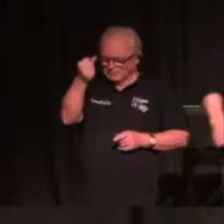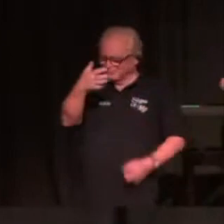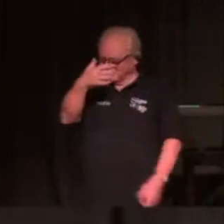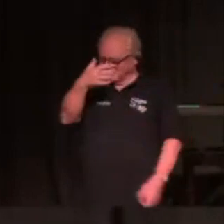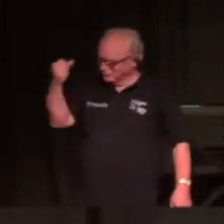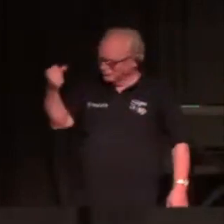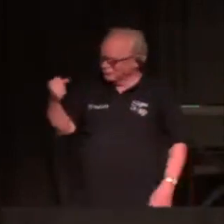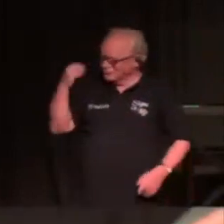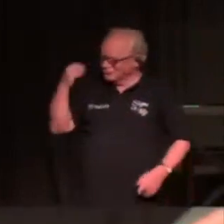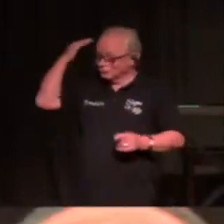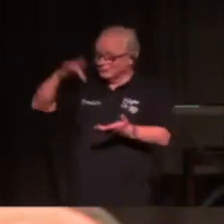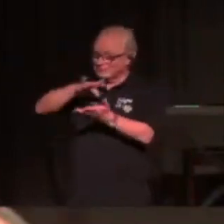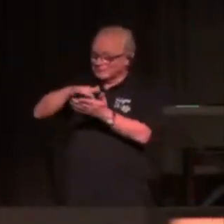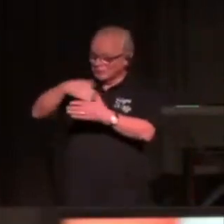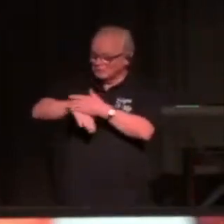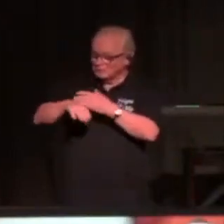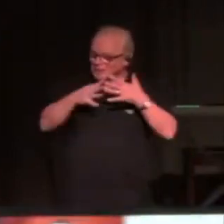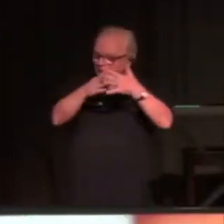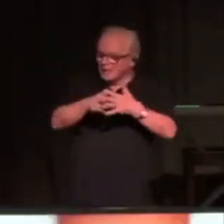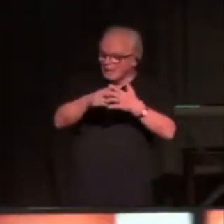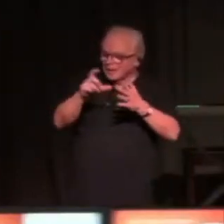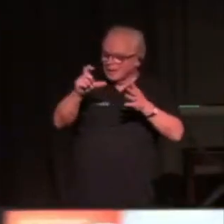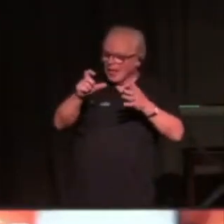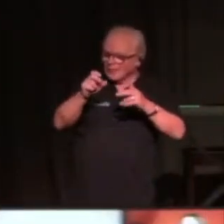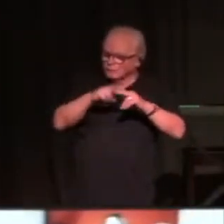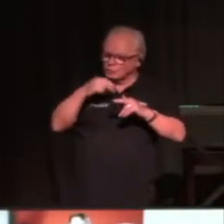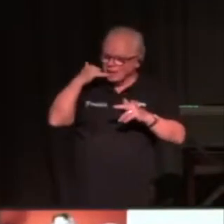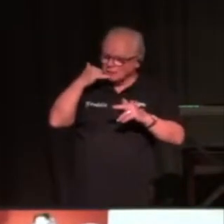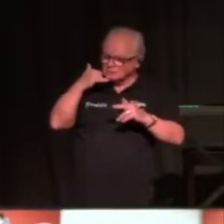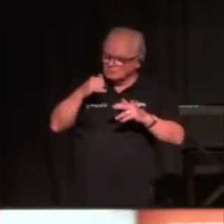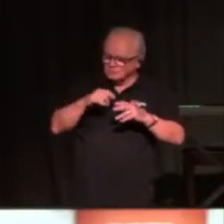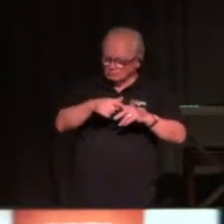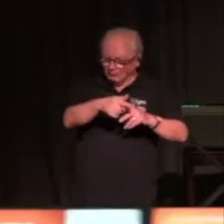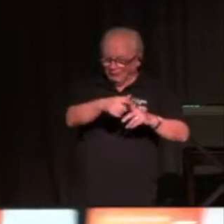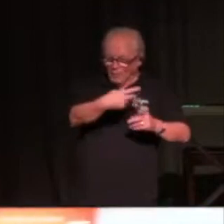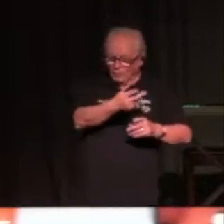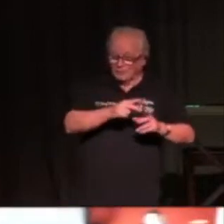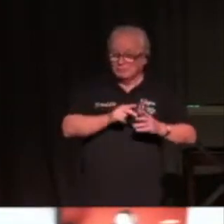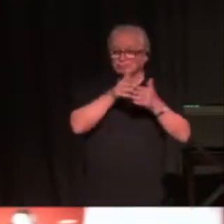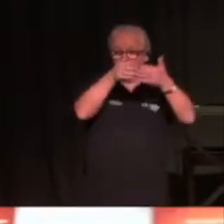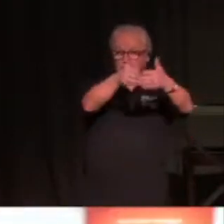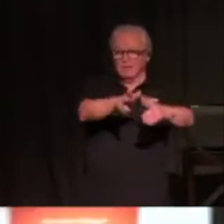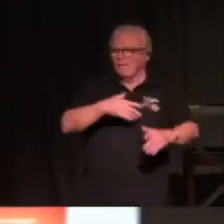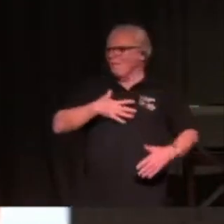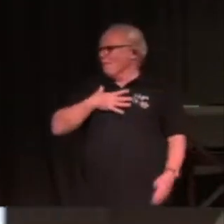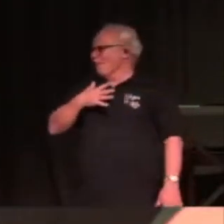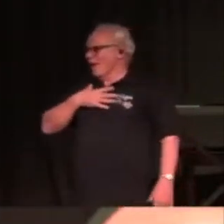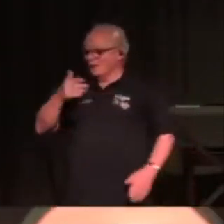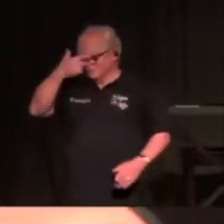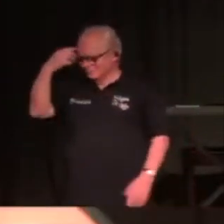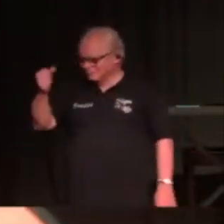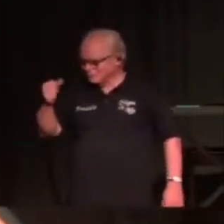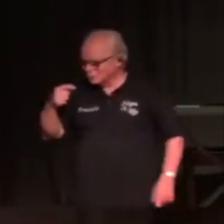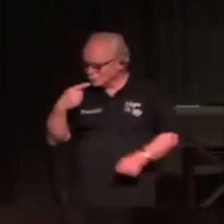And Dream Center over in California, that was one of the highlights. Oh, talk about God. Talk